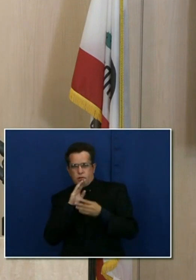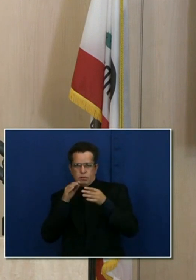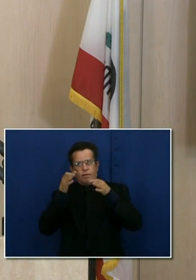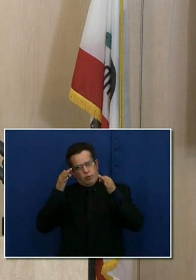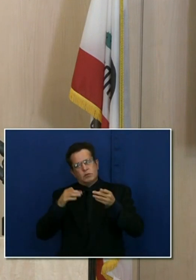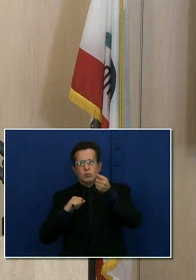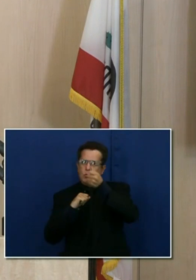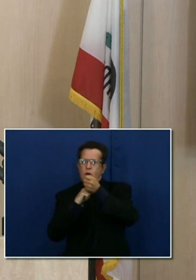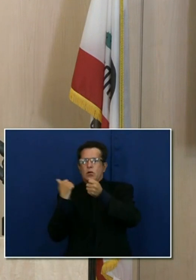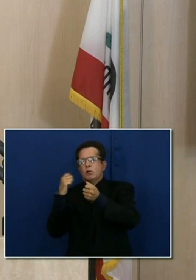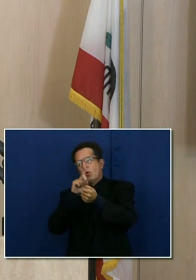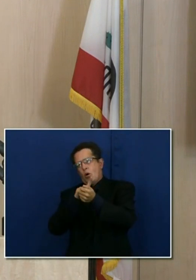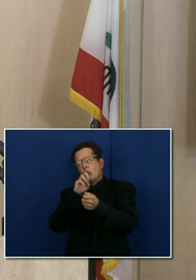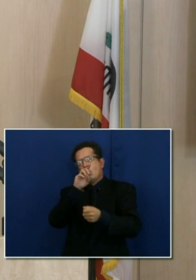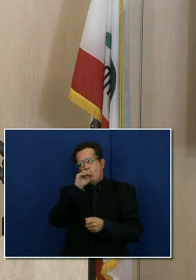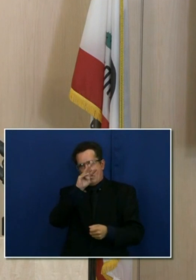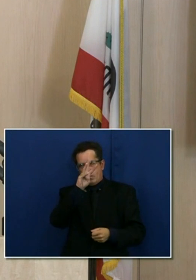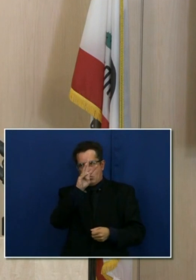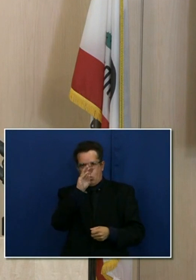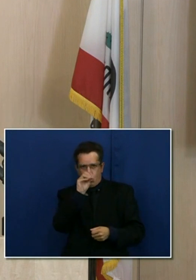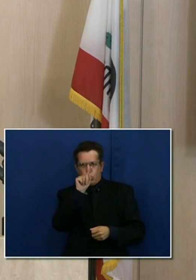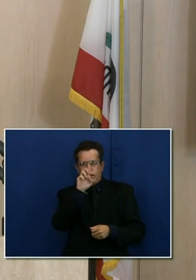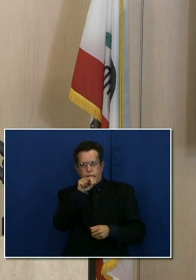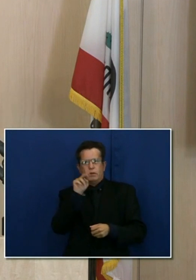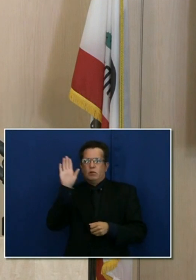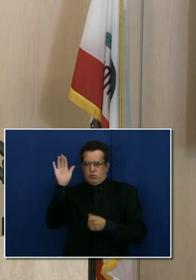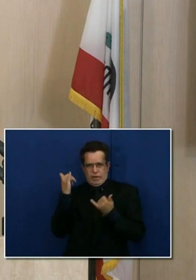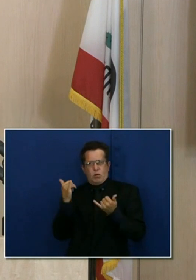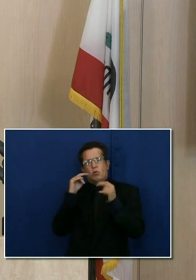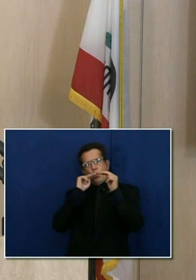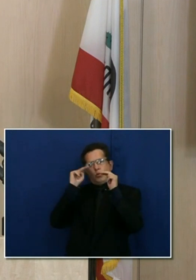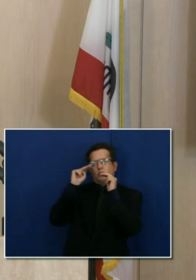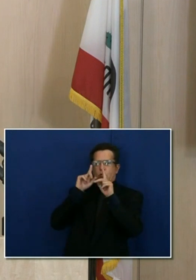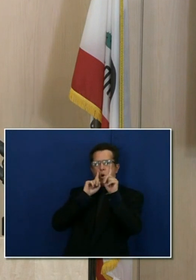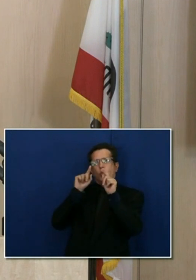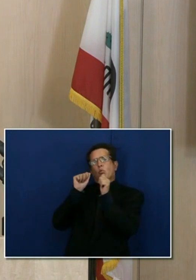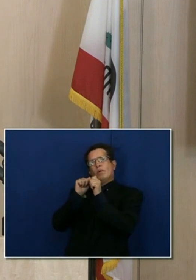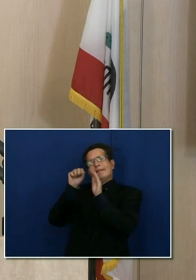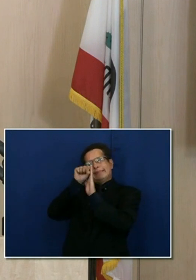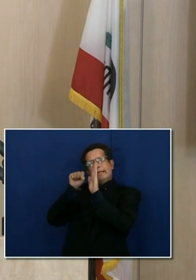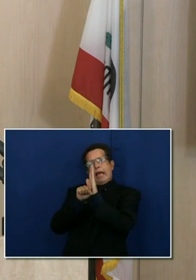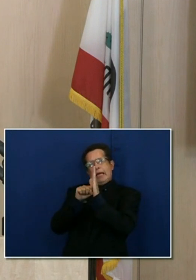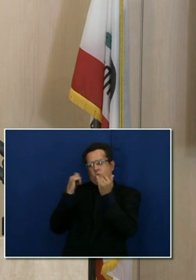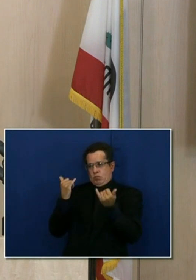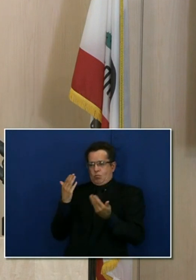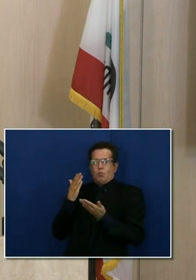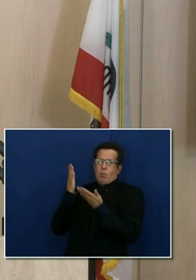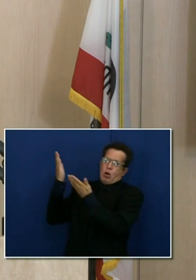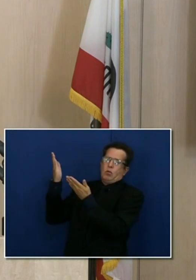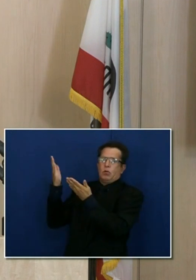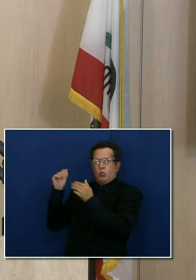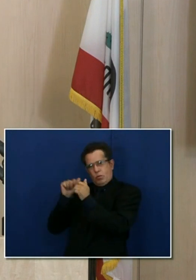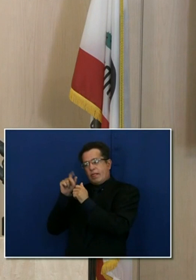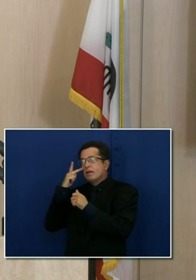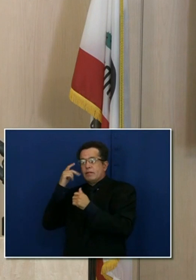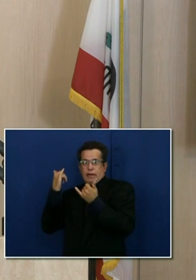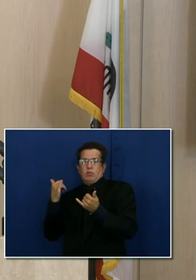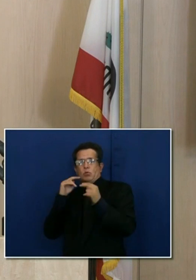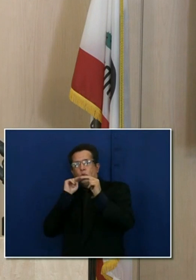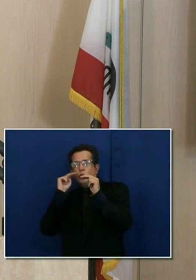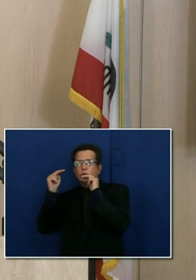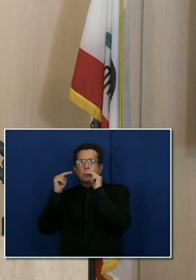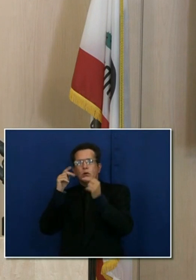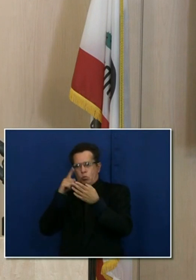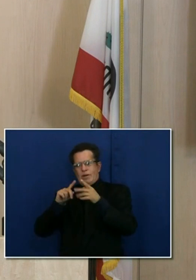Dr. Wilma Wooten in her continued dialogue with the state on the adjudication process to work out differences we have